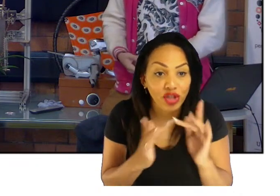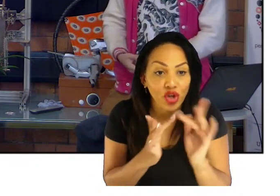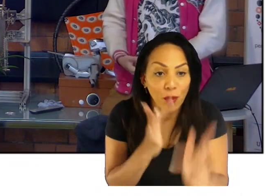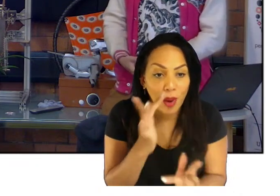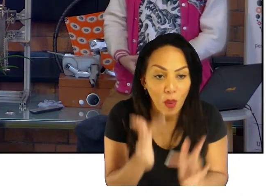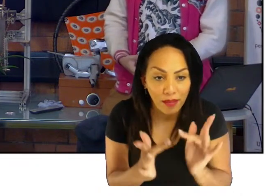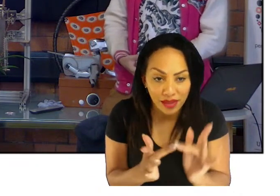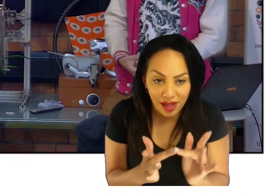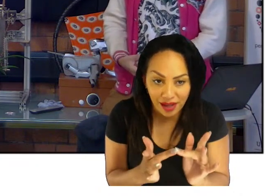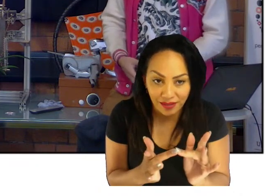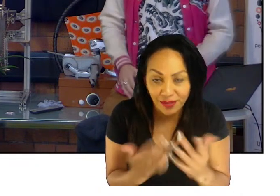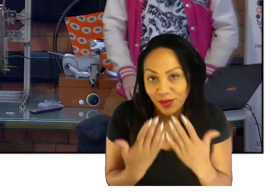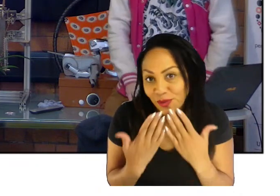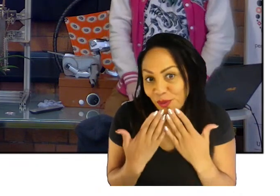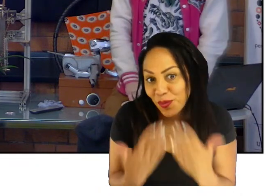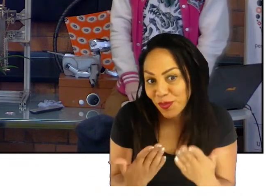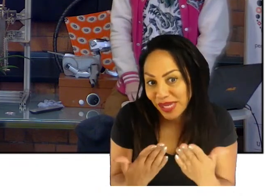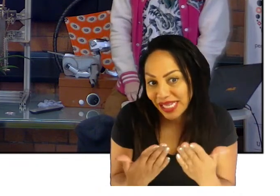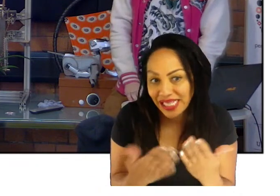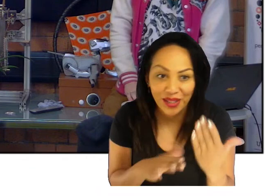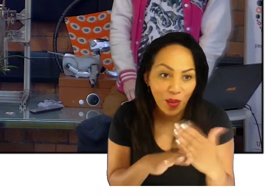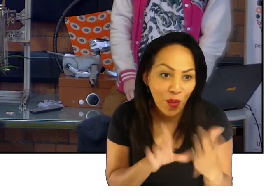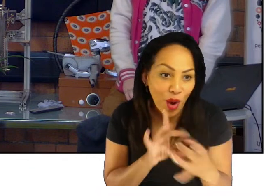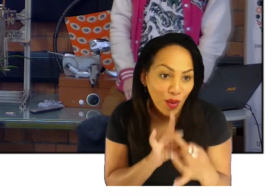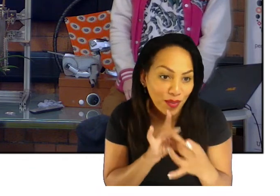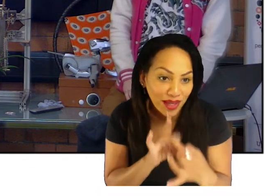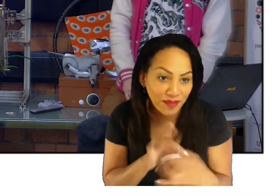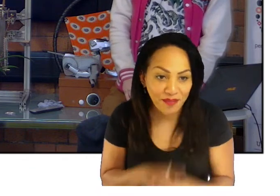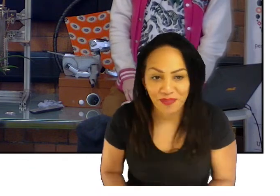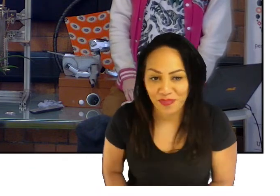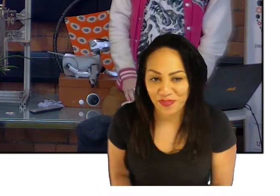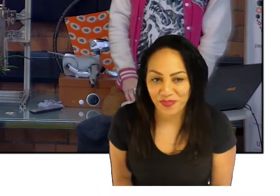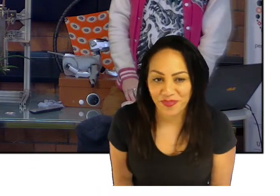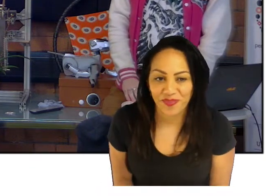I hear nice to work with and very flexible.